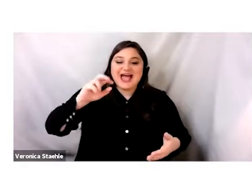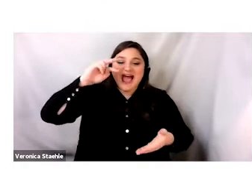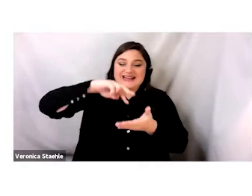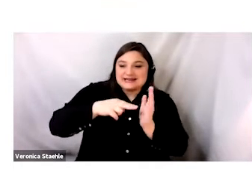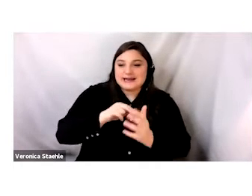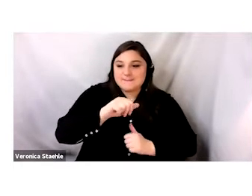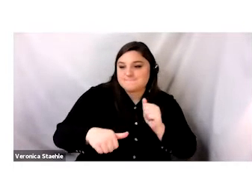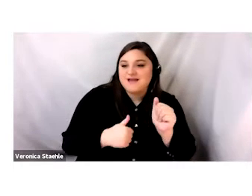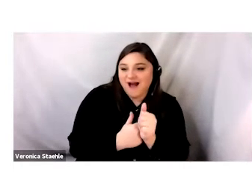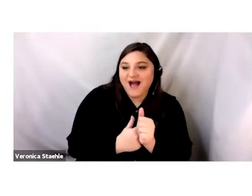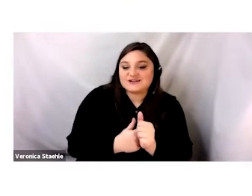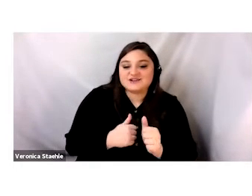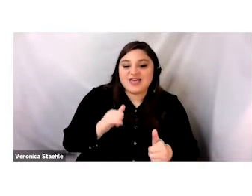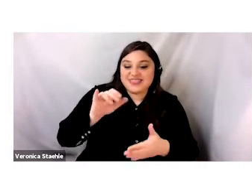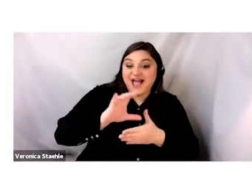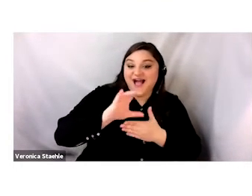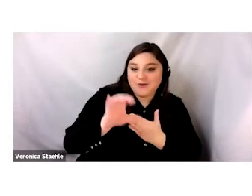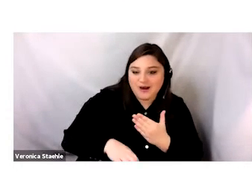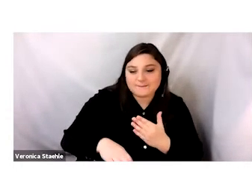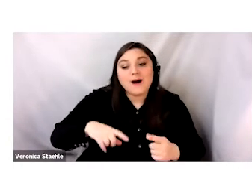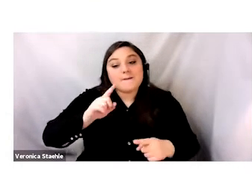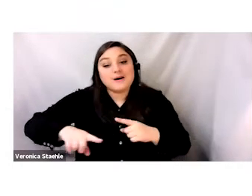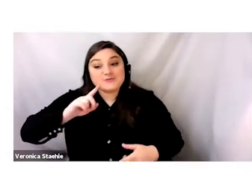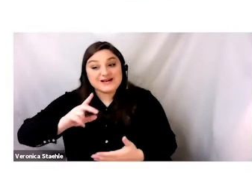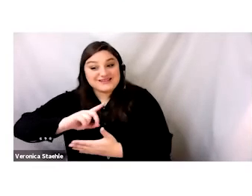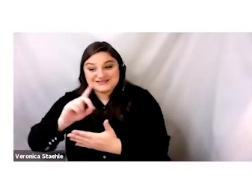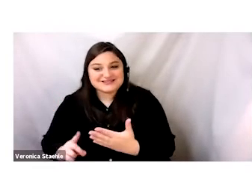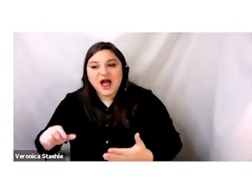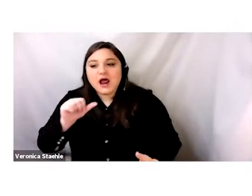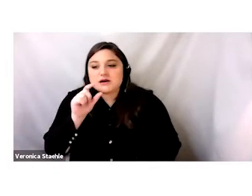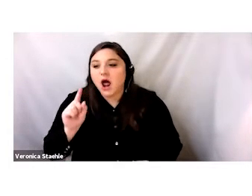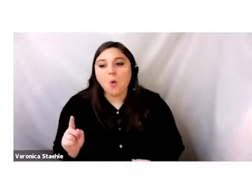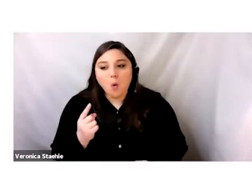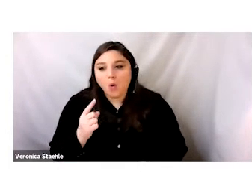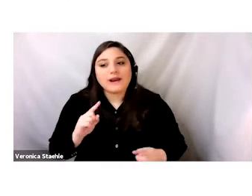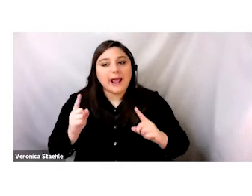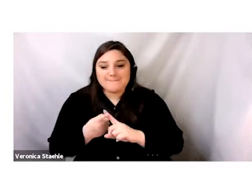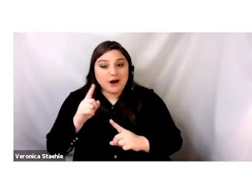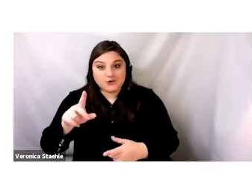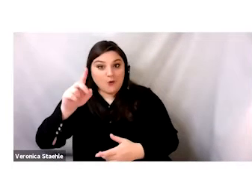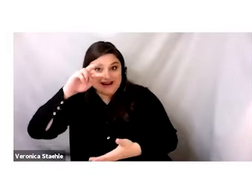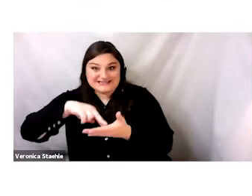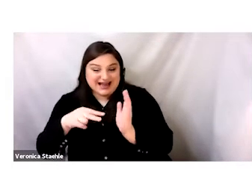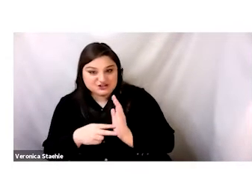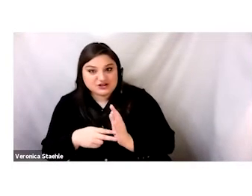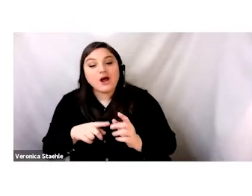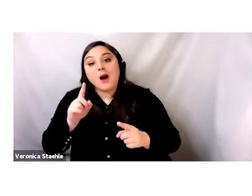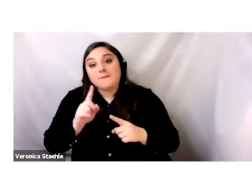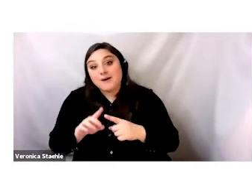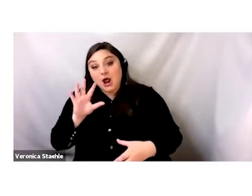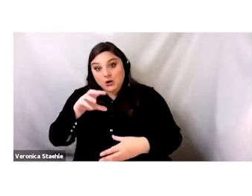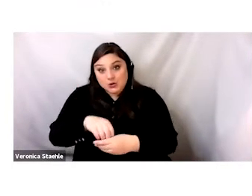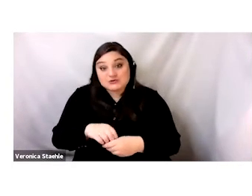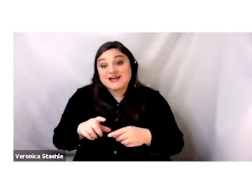that design is not just about intent, but it is also about the unintentional impact behind an outcome. Because